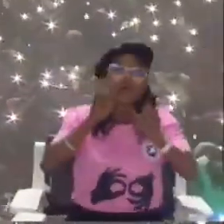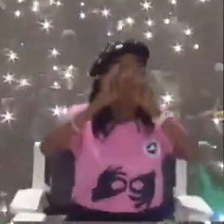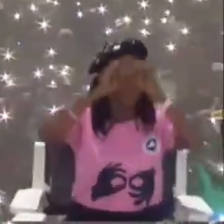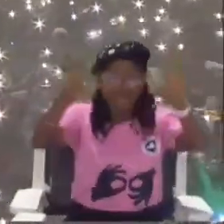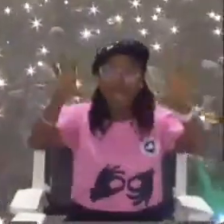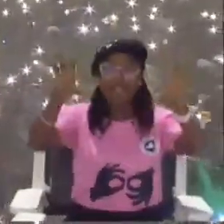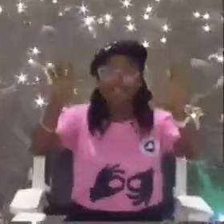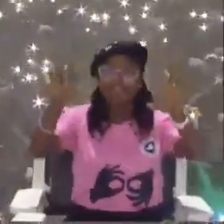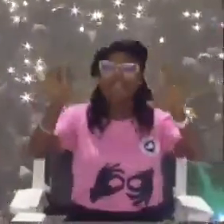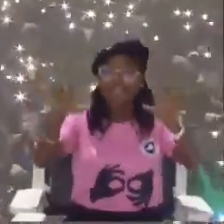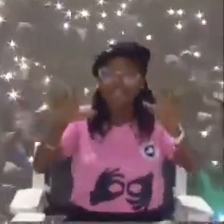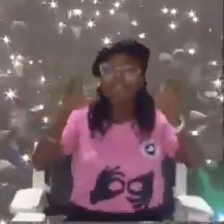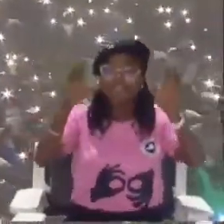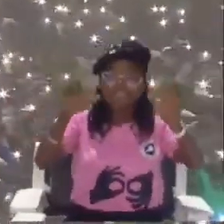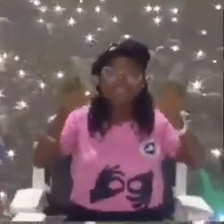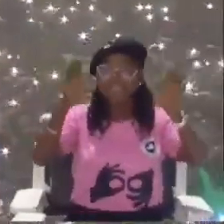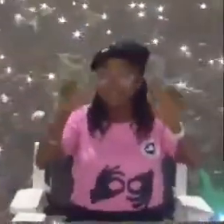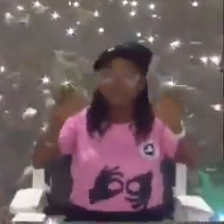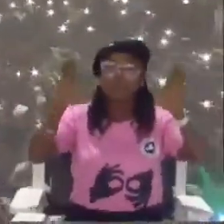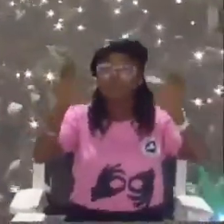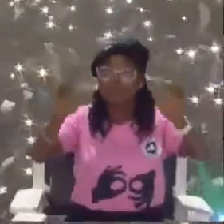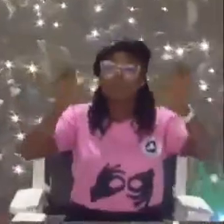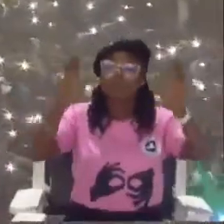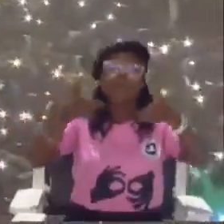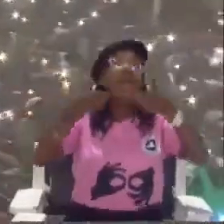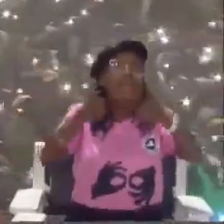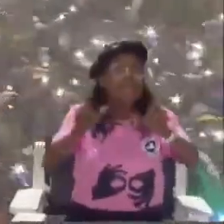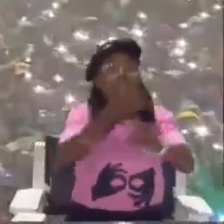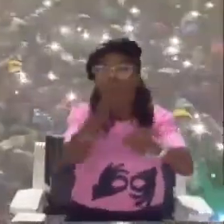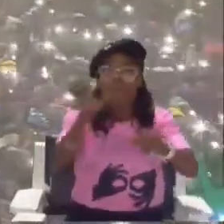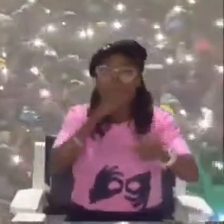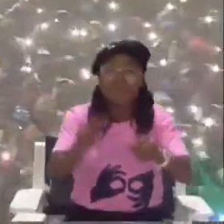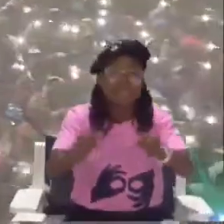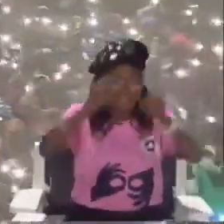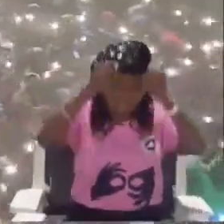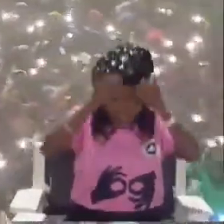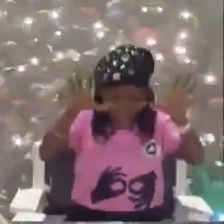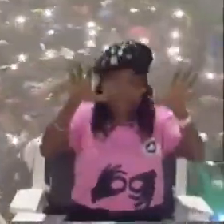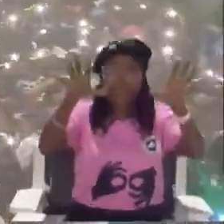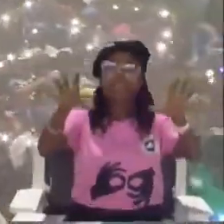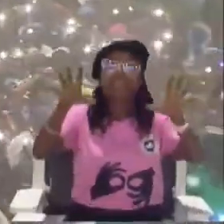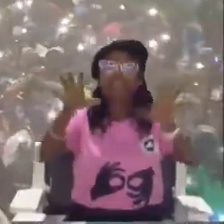Mary, Jackie, Malek, let there be light. Jackie, Malek,